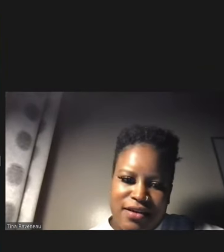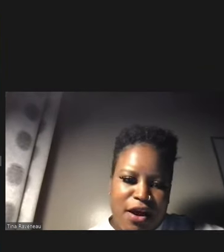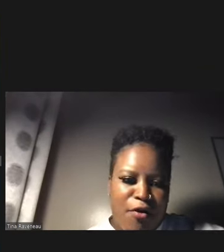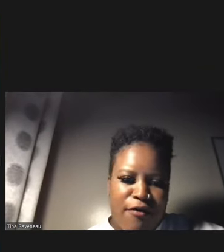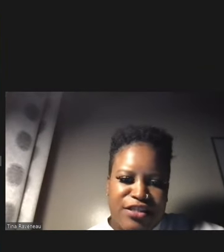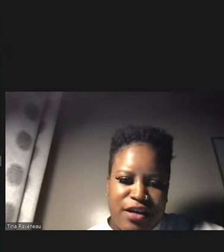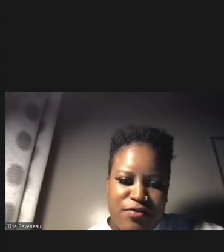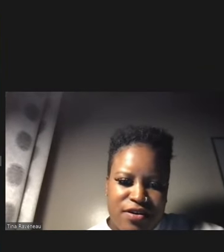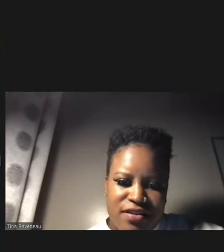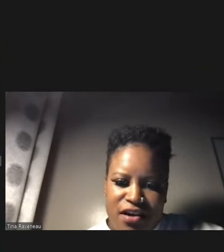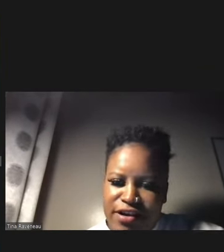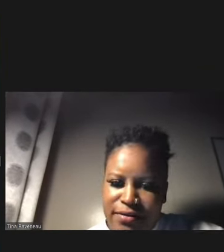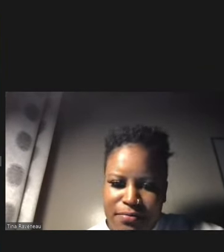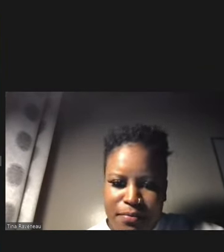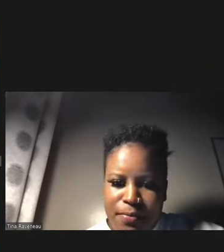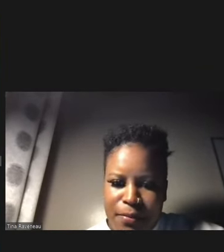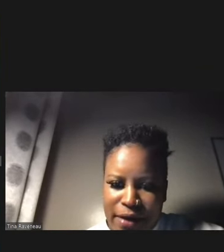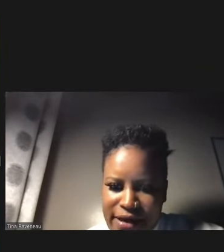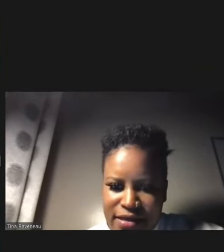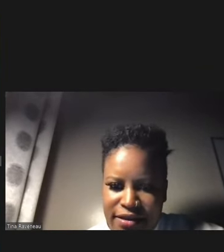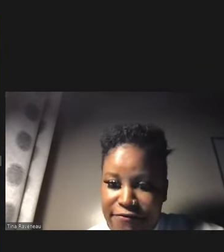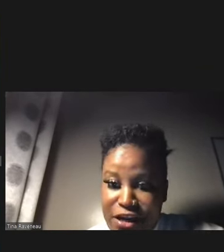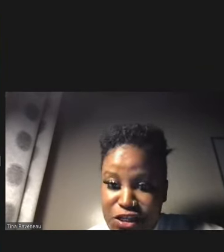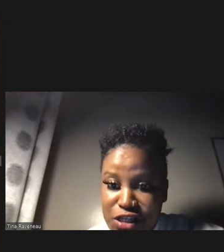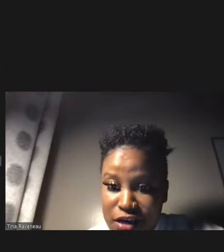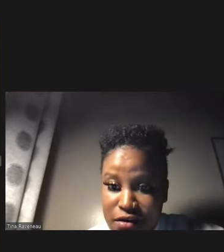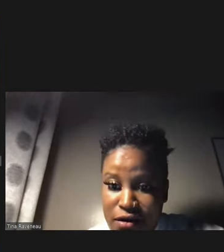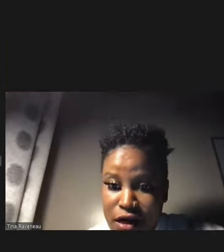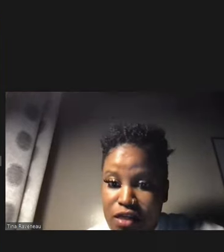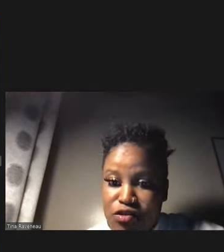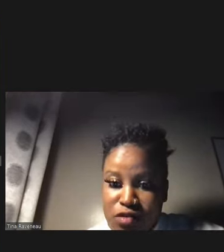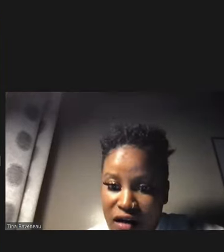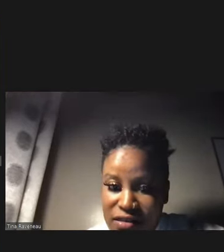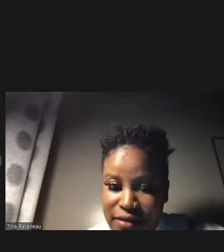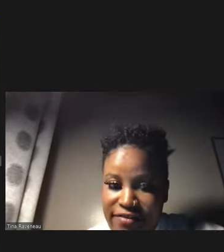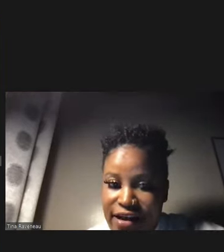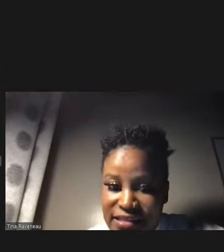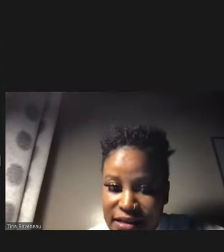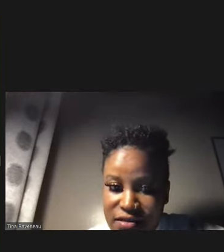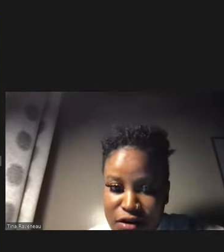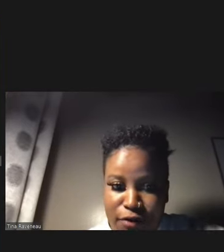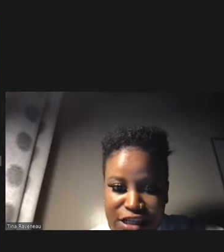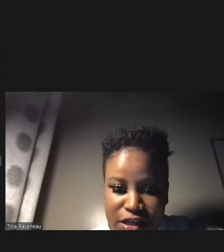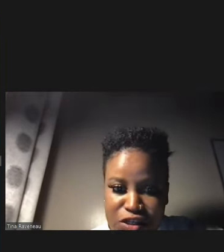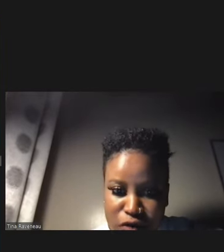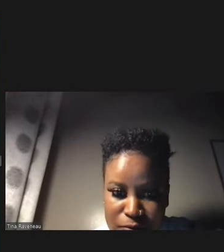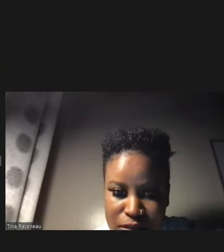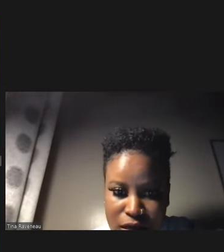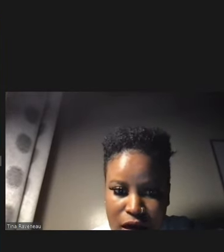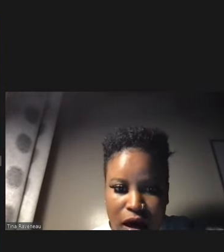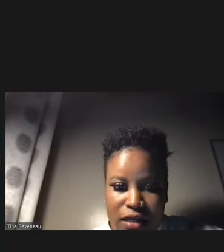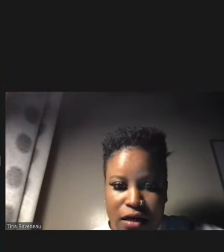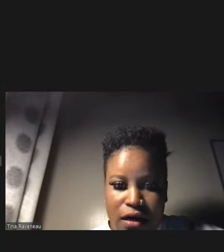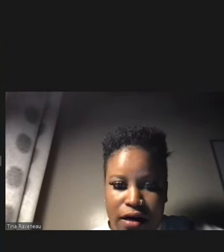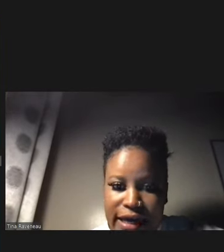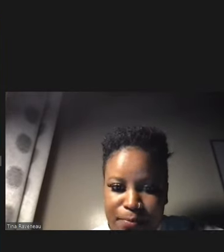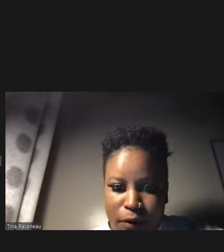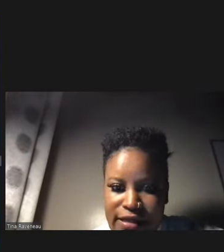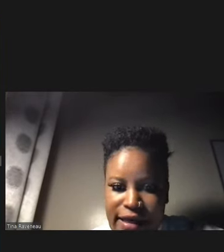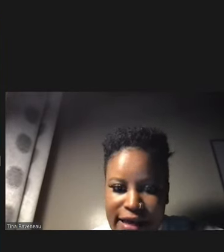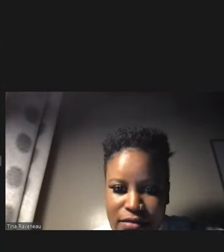advocate. Rideshare workers are already paying their fair share. $2.75 on rideshare trips,